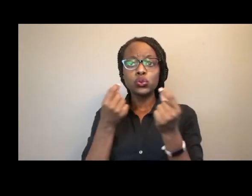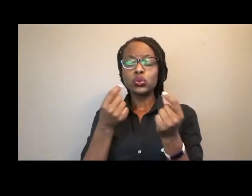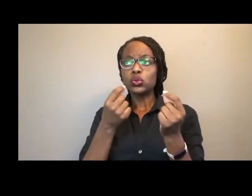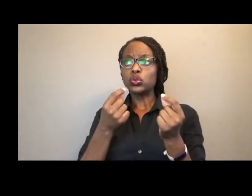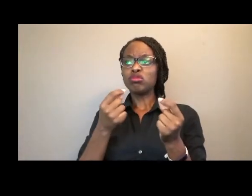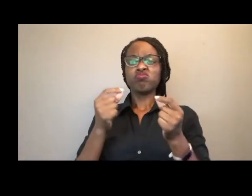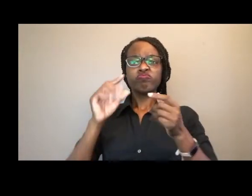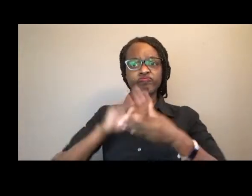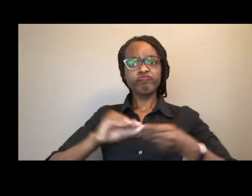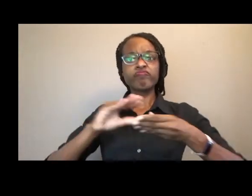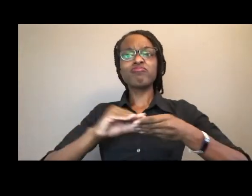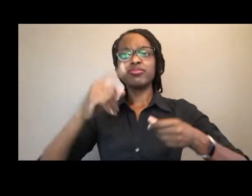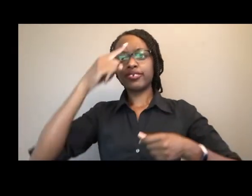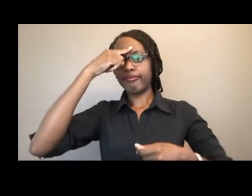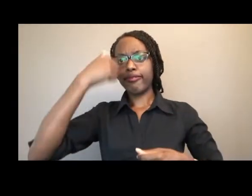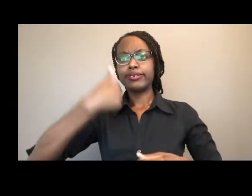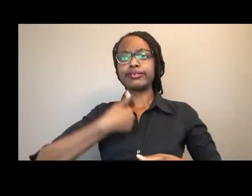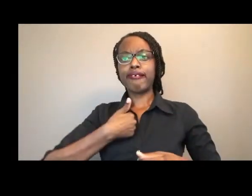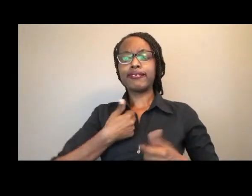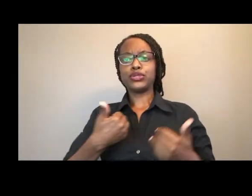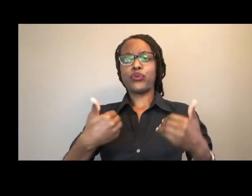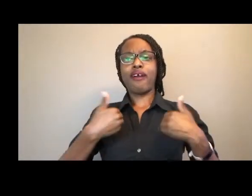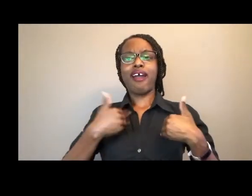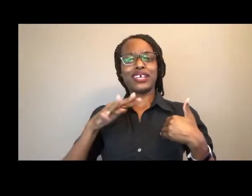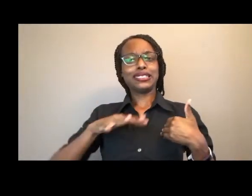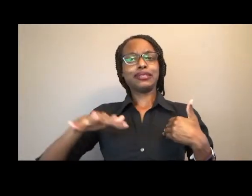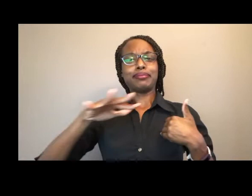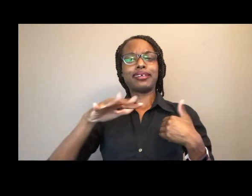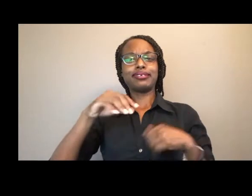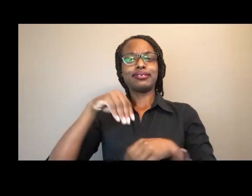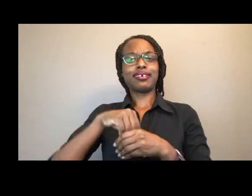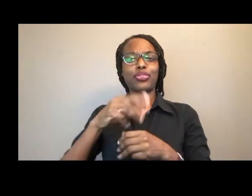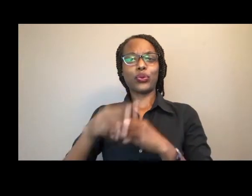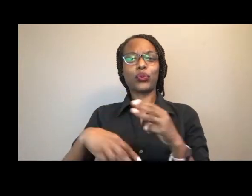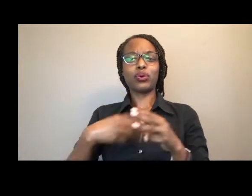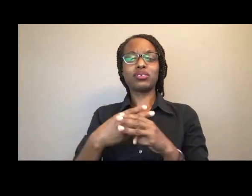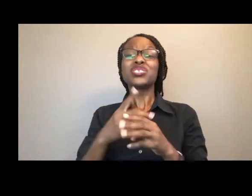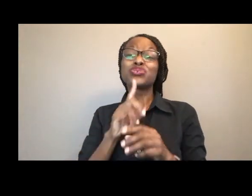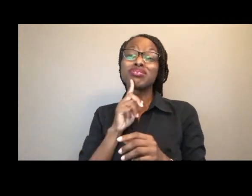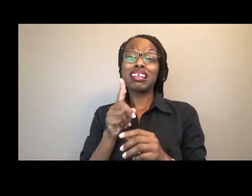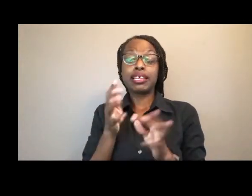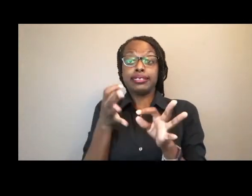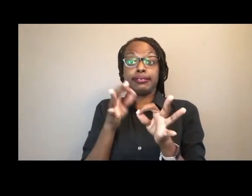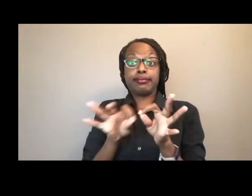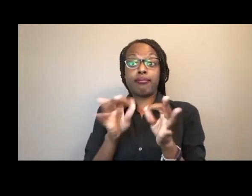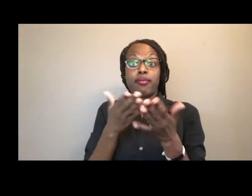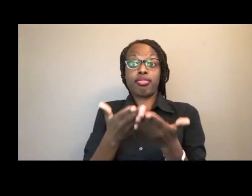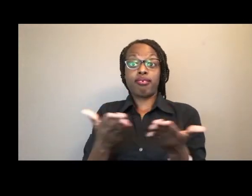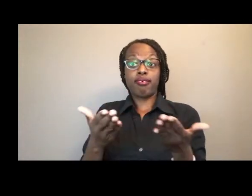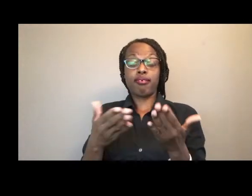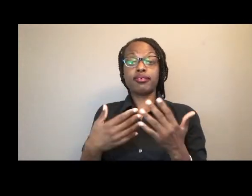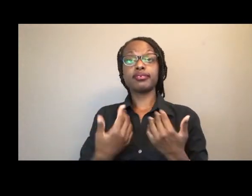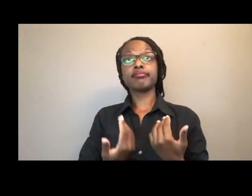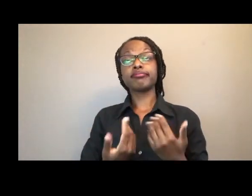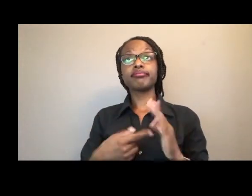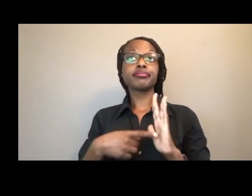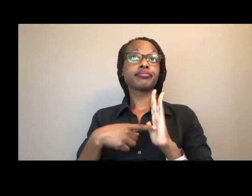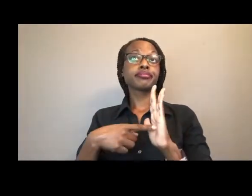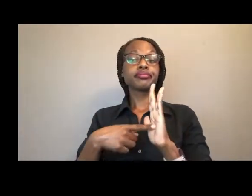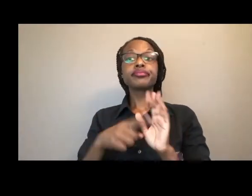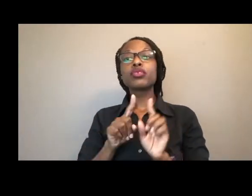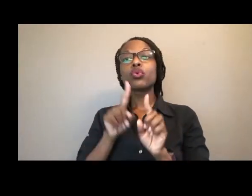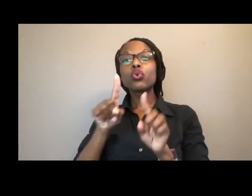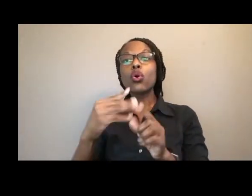typical people do. They really have to, even simple things, like going to